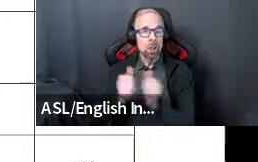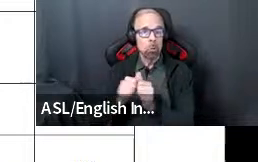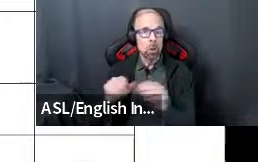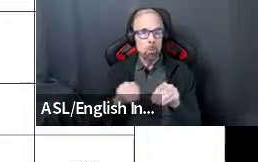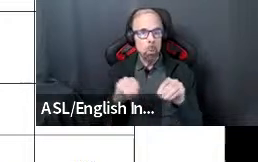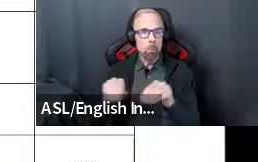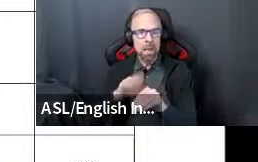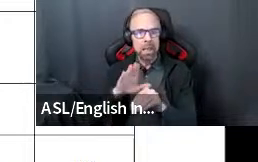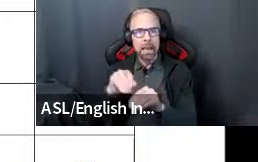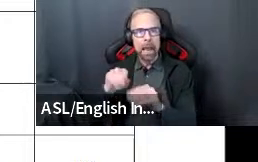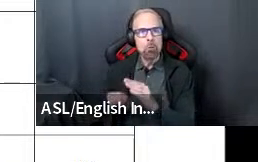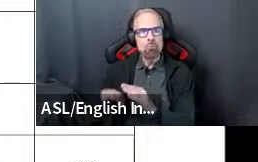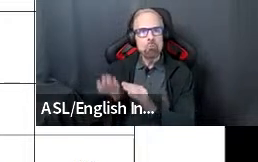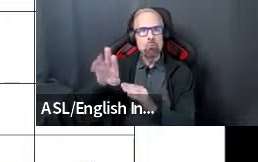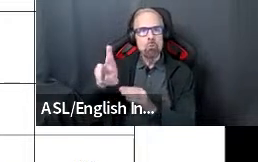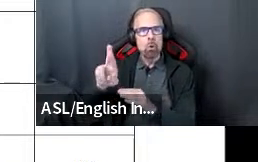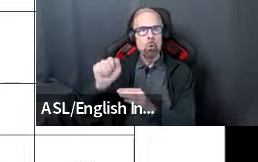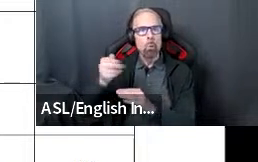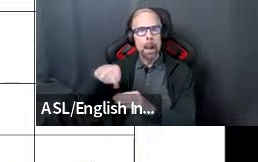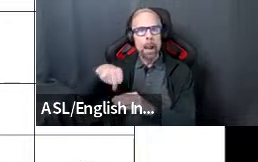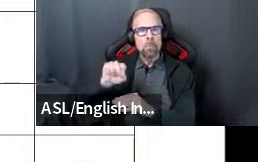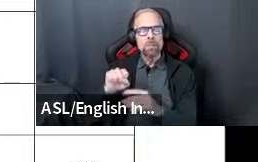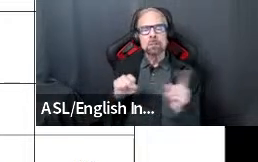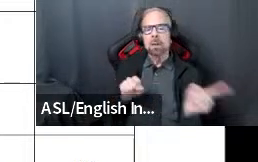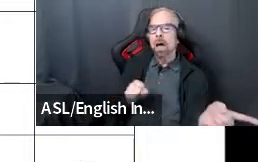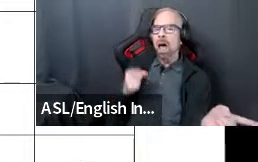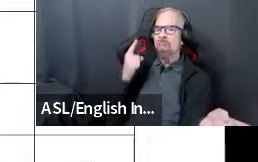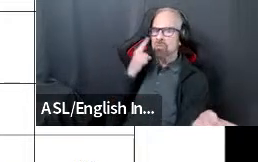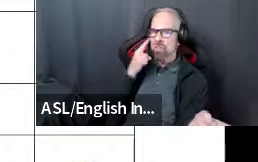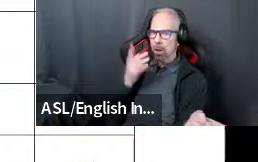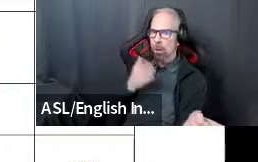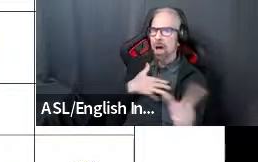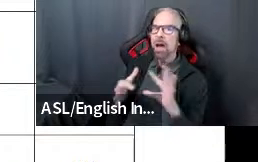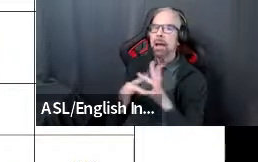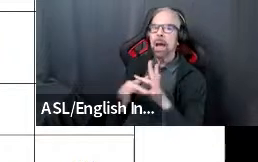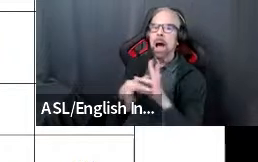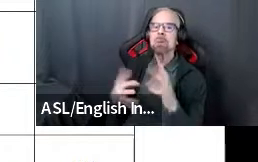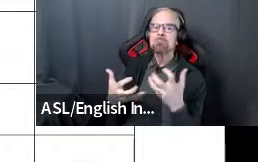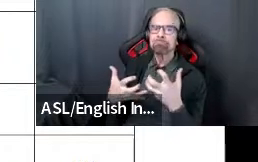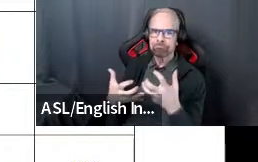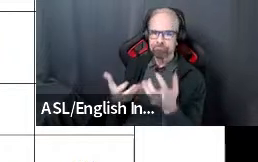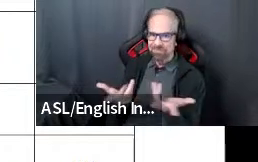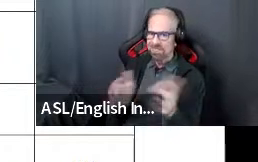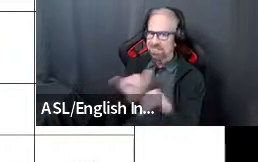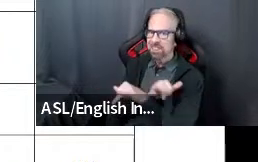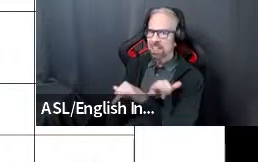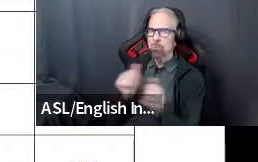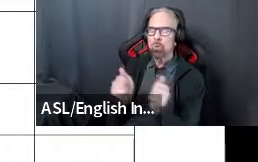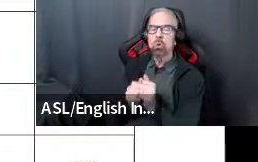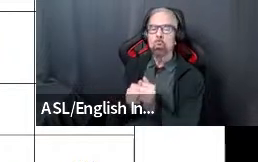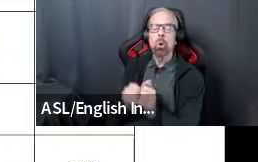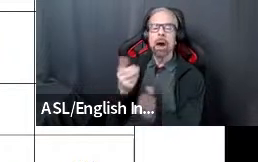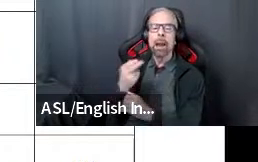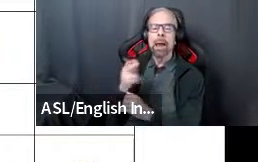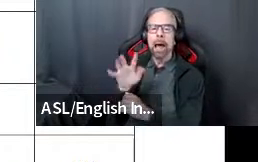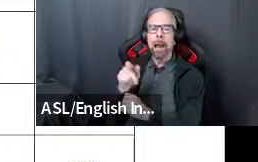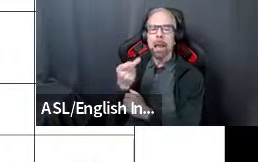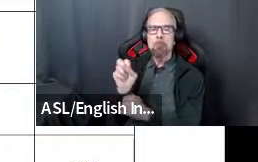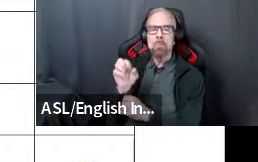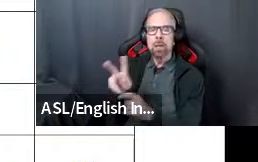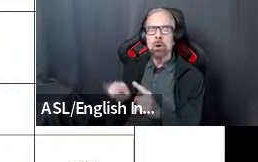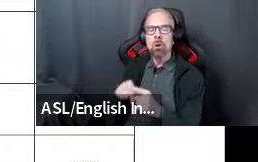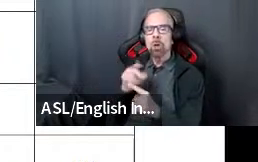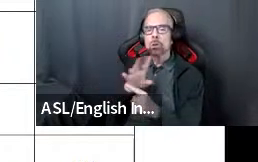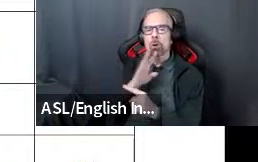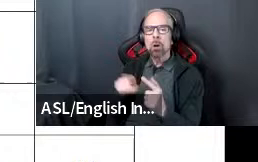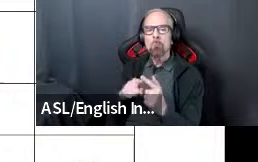Thank you. Carly? Yeah, and I think my comments align with what Holly and Peter are bringing up around being really specific about when we talk about vehicular,